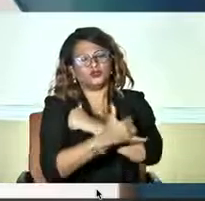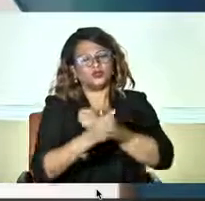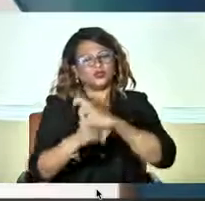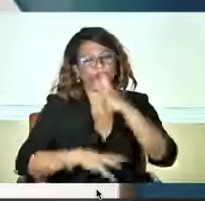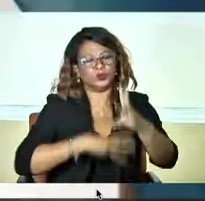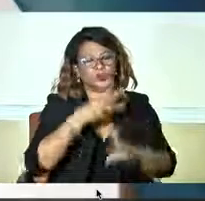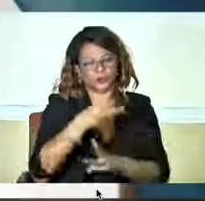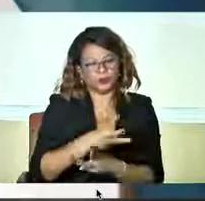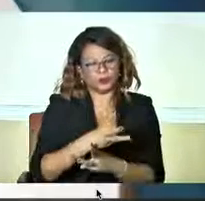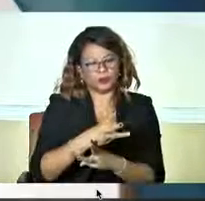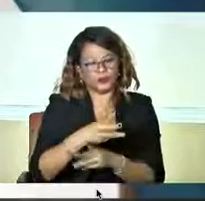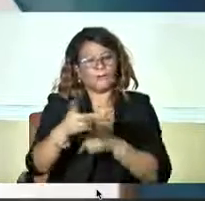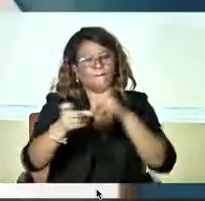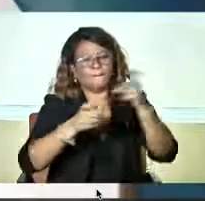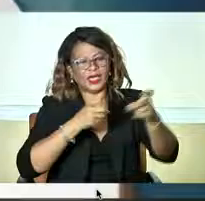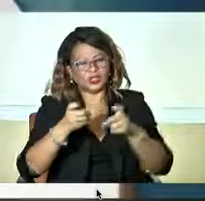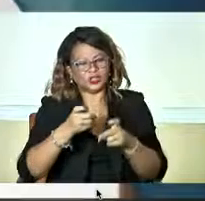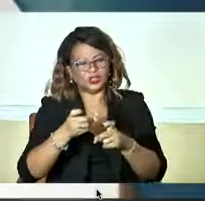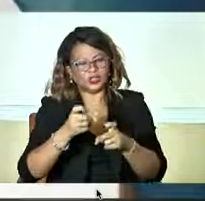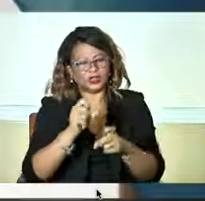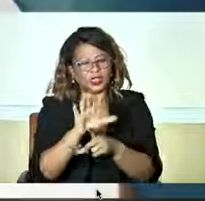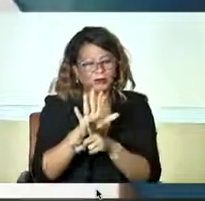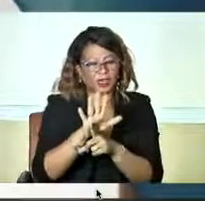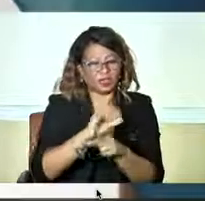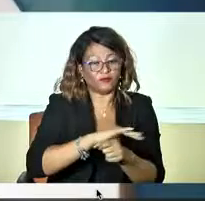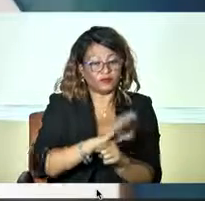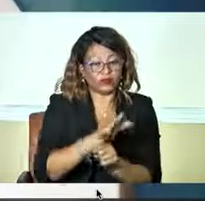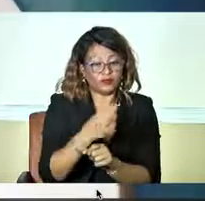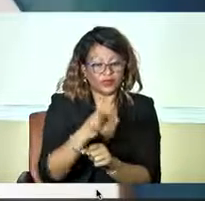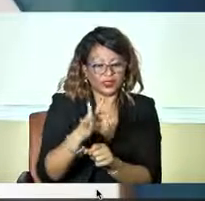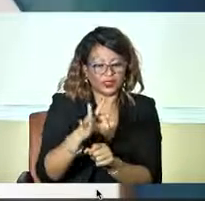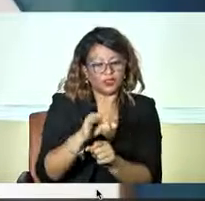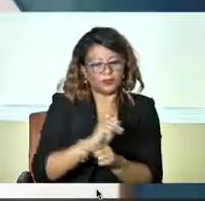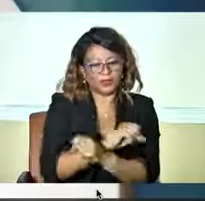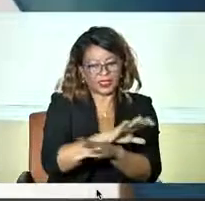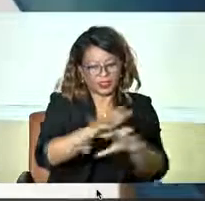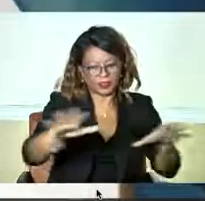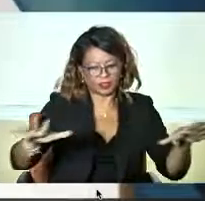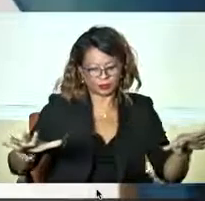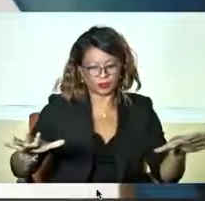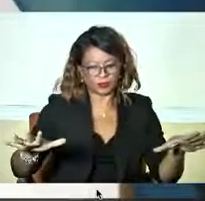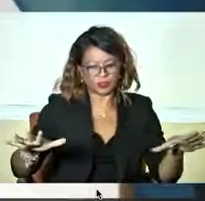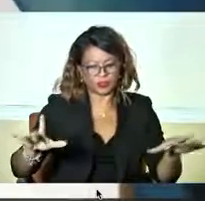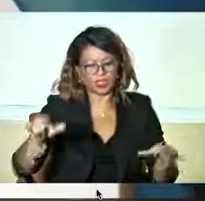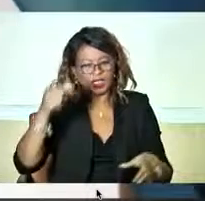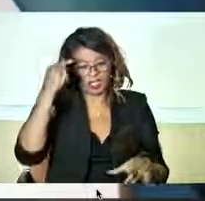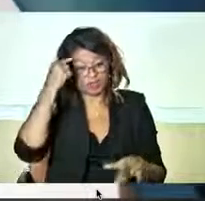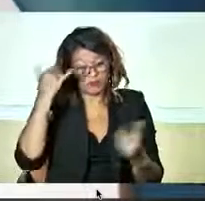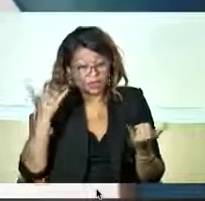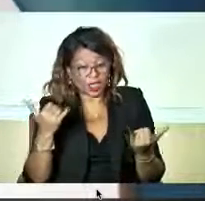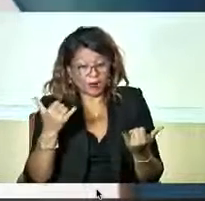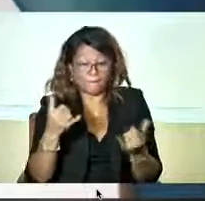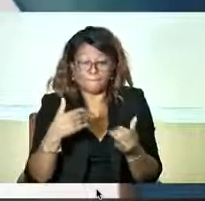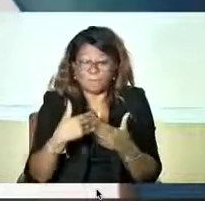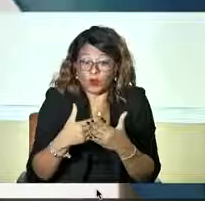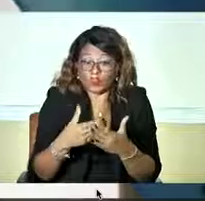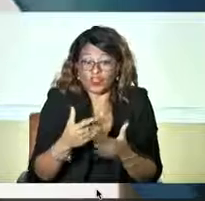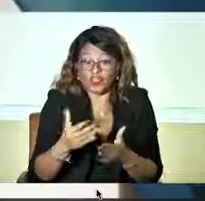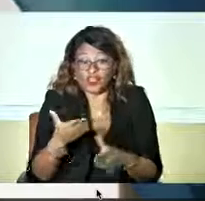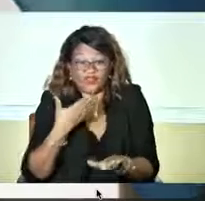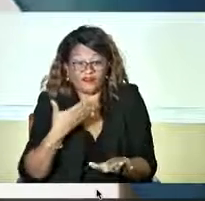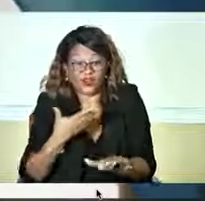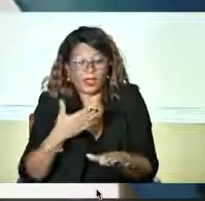world managing the impact of the COVID-19 pandemic. Governments now more than ever